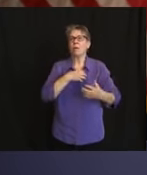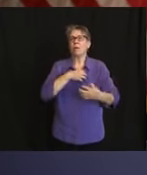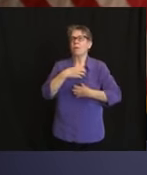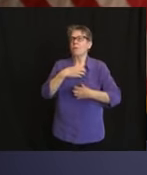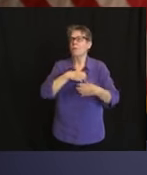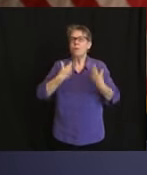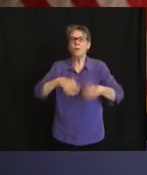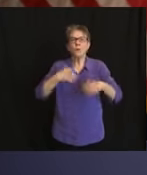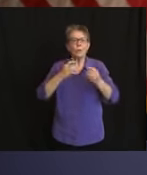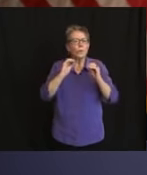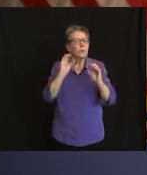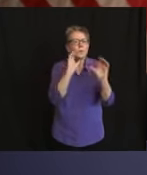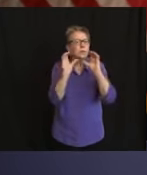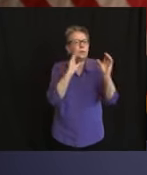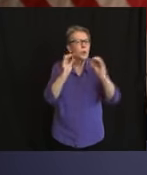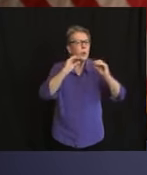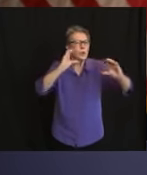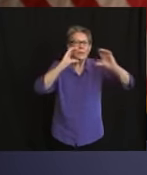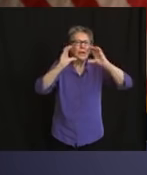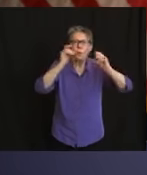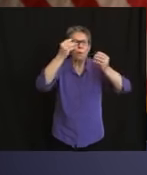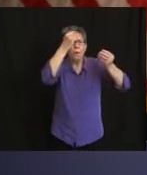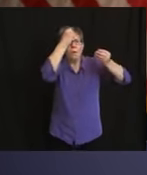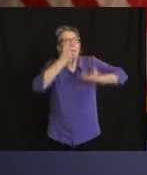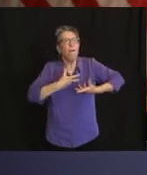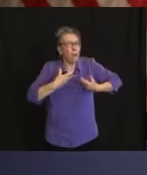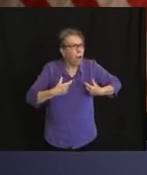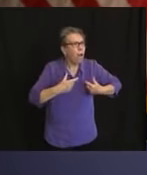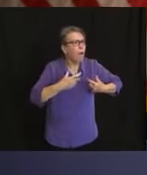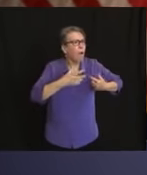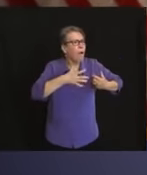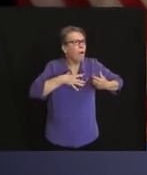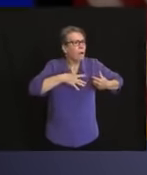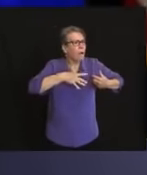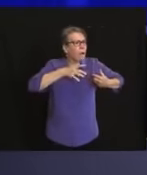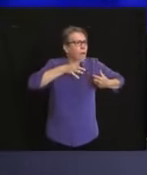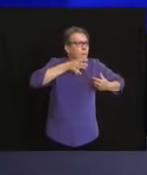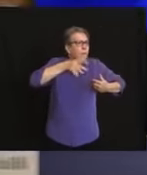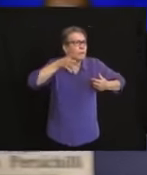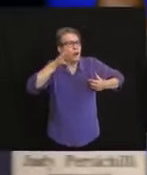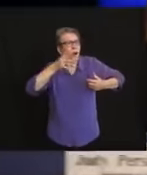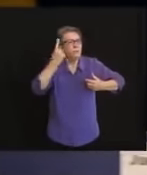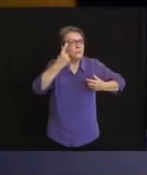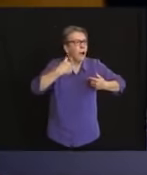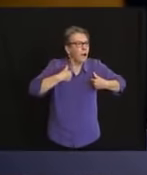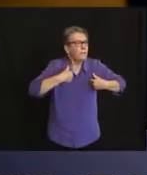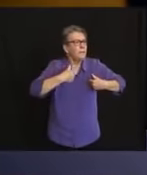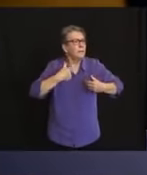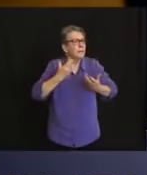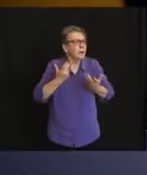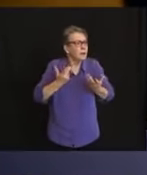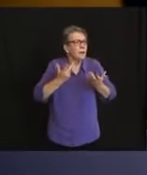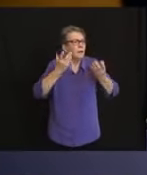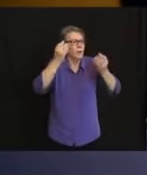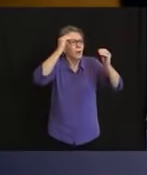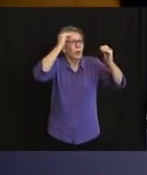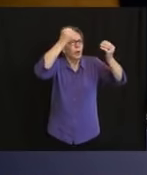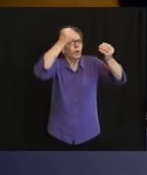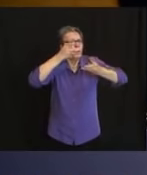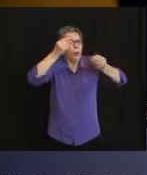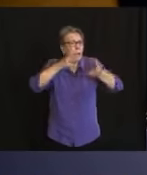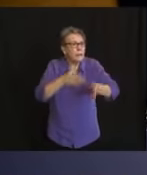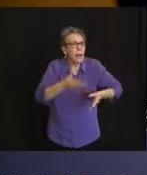but it's crushing for a loved one. But Judy, please. First, on the discharge disposition, I do not